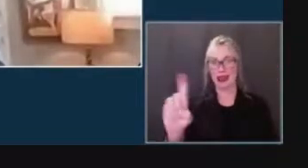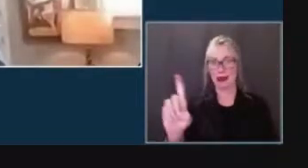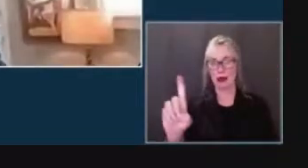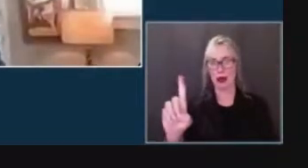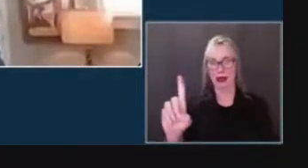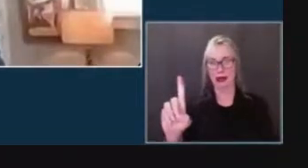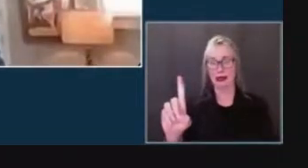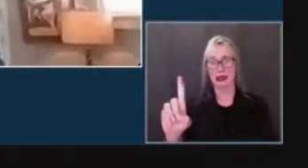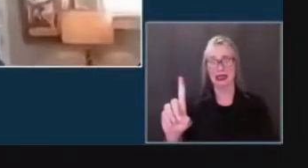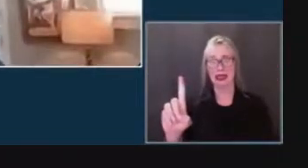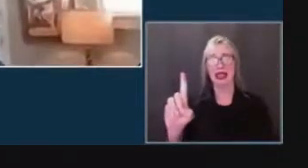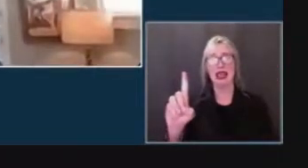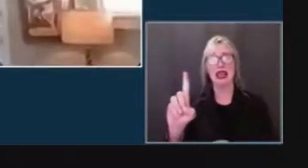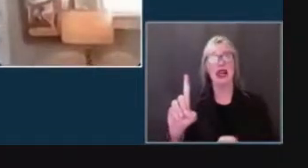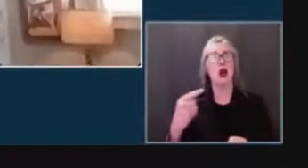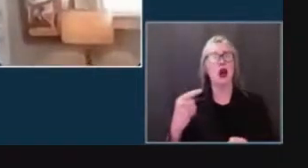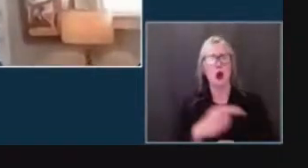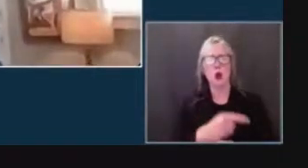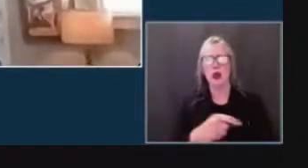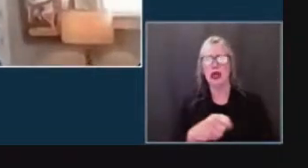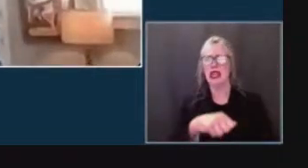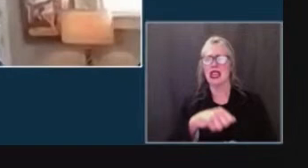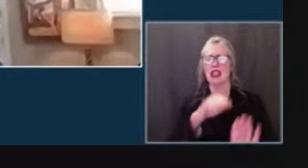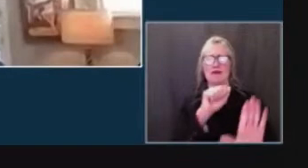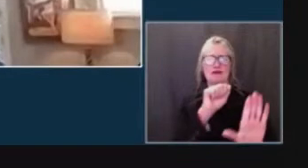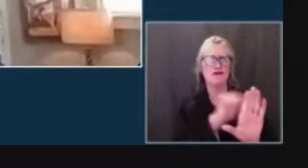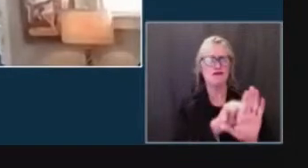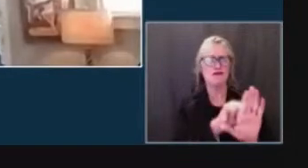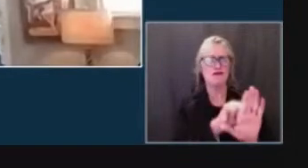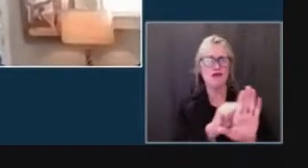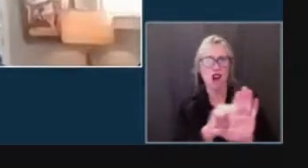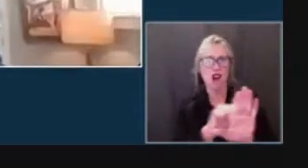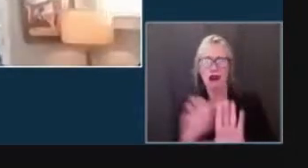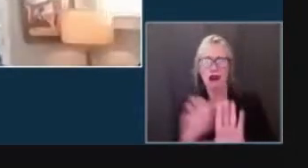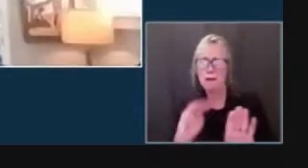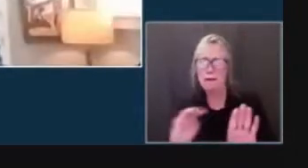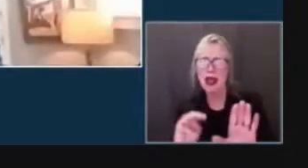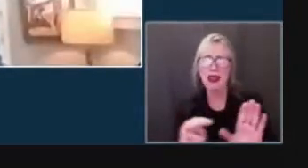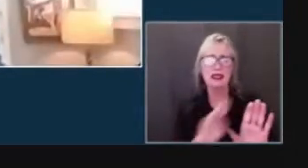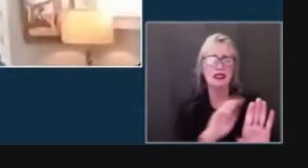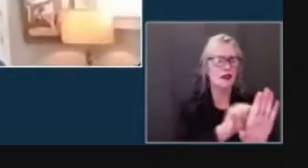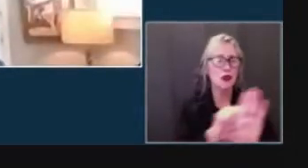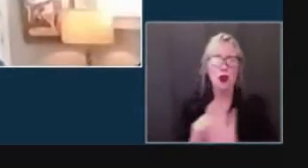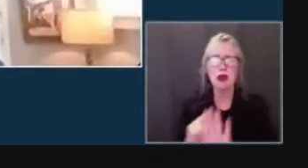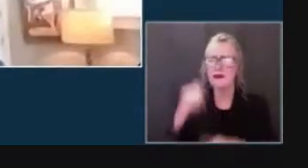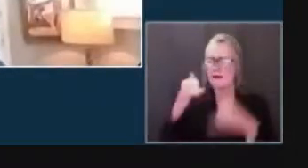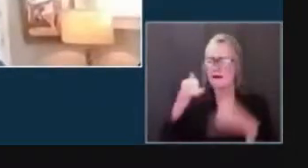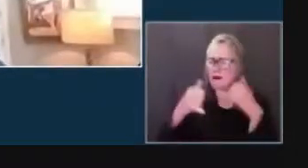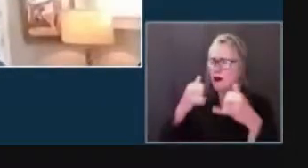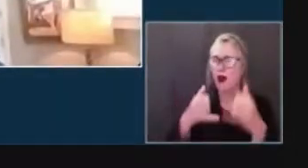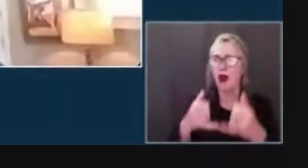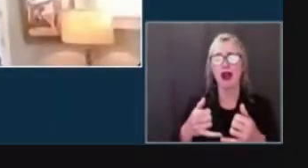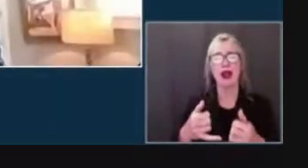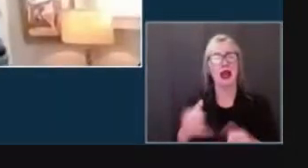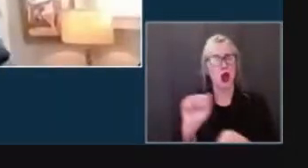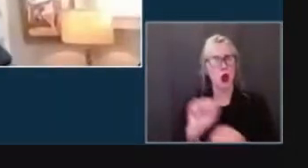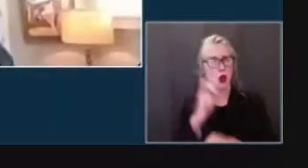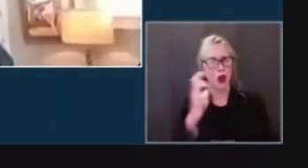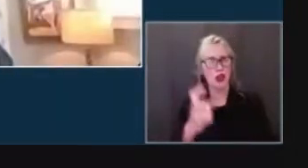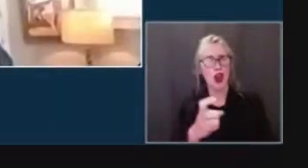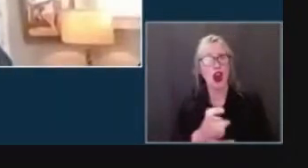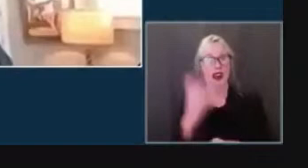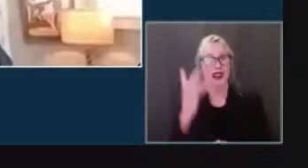are millions of doors now, millions of phone calls, and many, many more than that, mailers and worksite flyers.